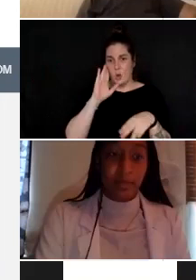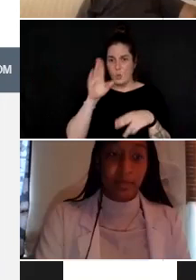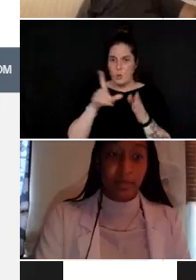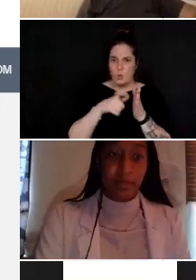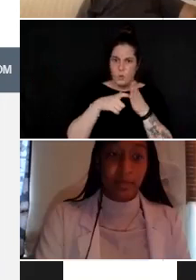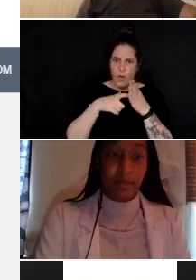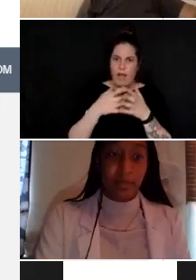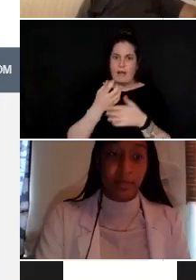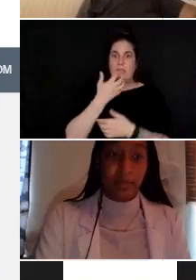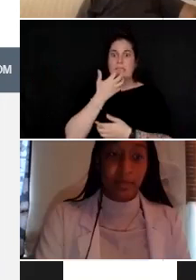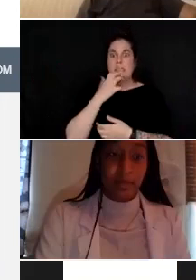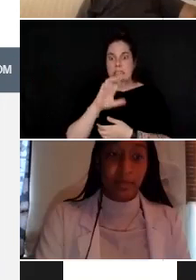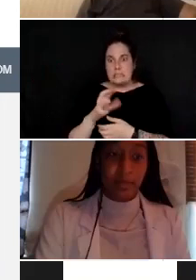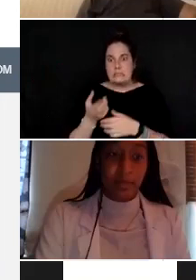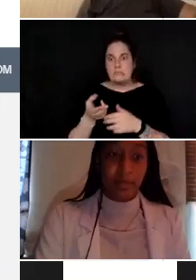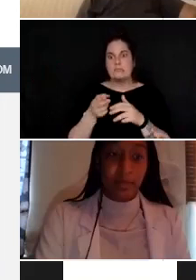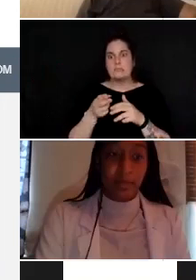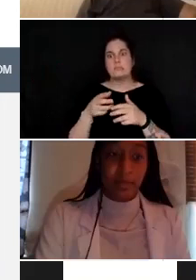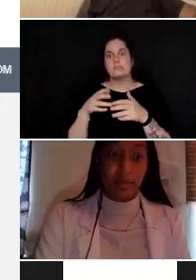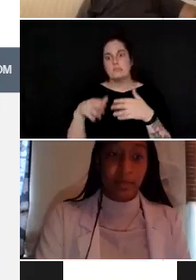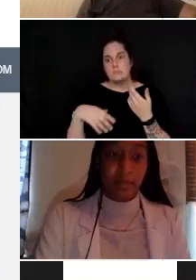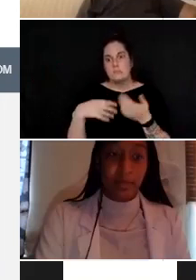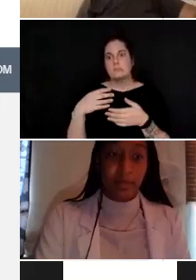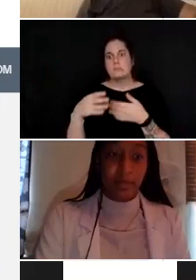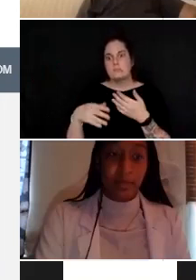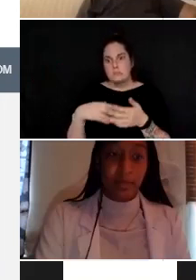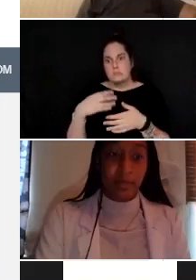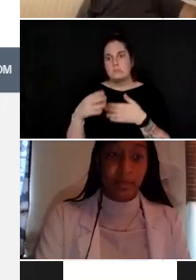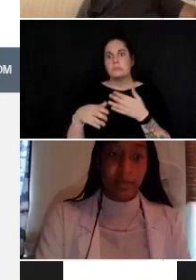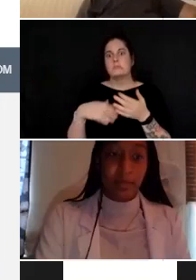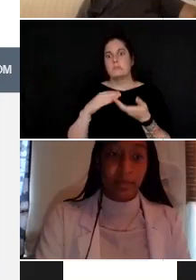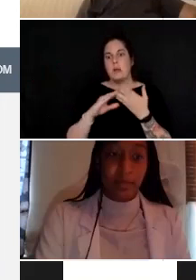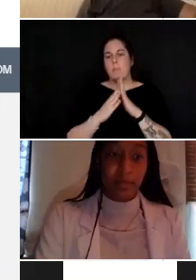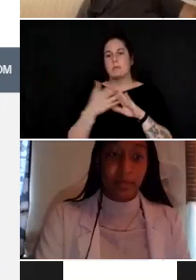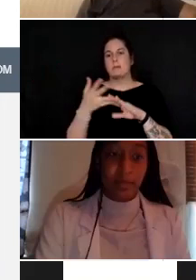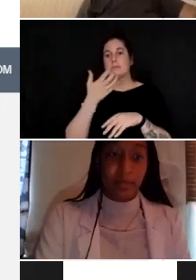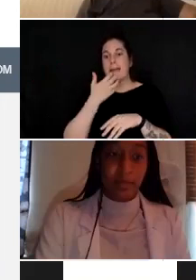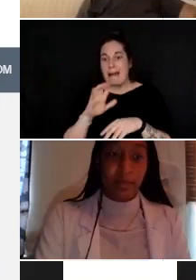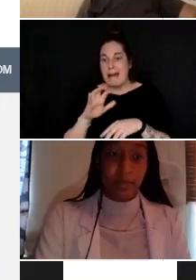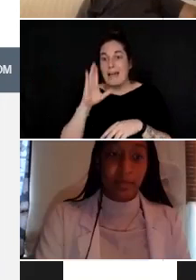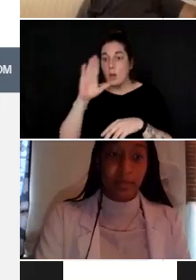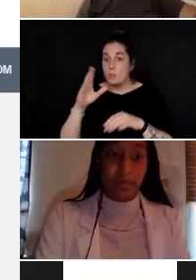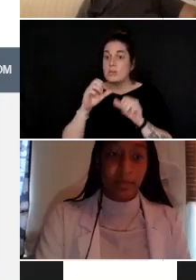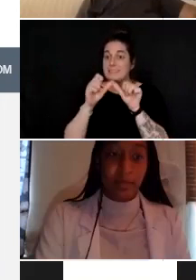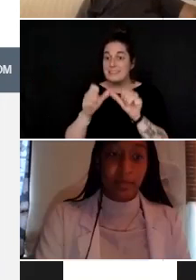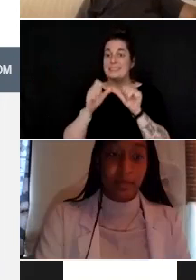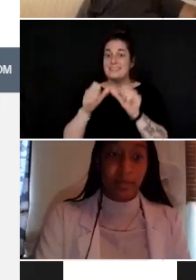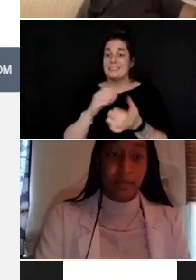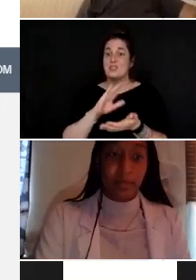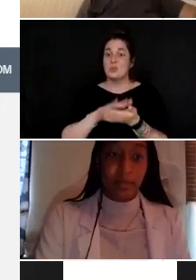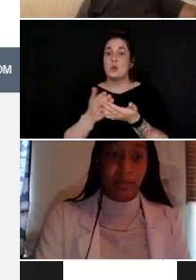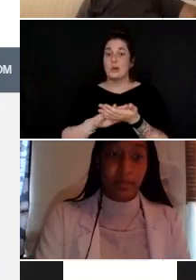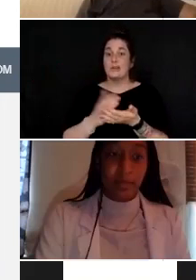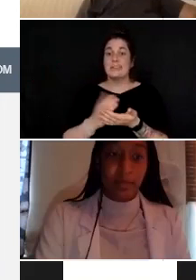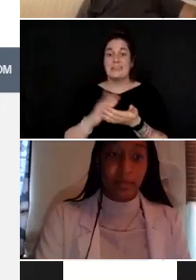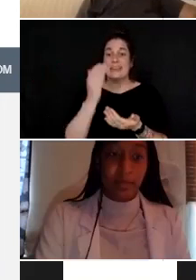more heat to heat up that Magnalite pot. And once it's hot, it'll continue to cook your egg even after you turn the fire